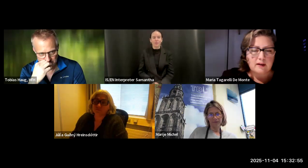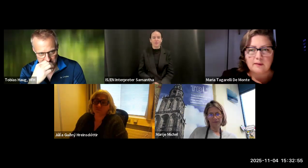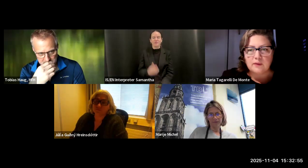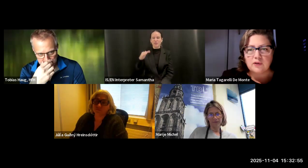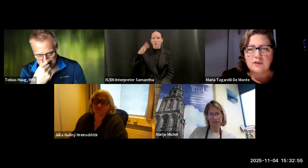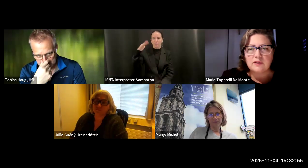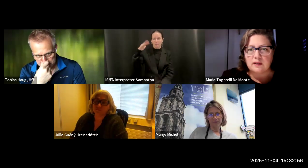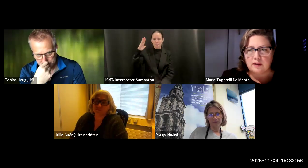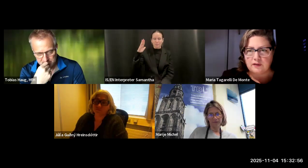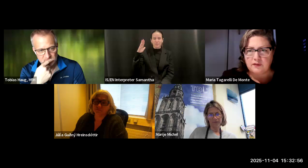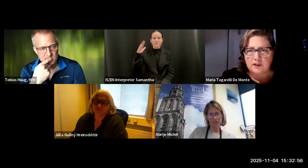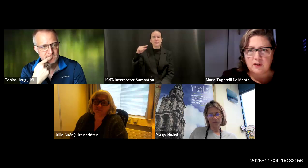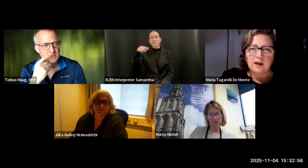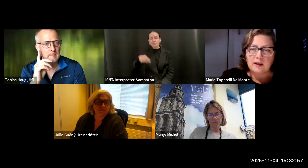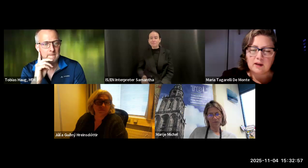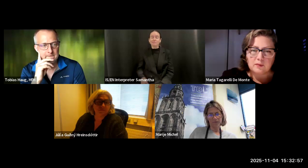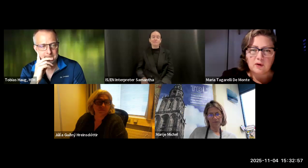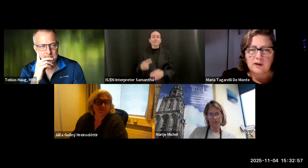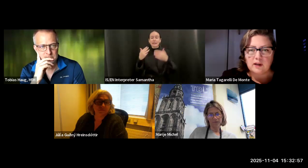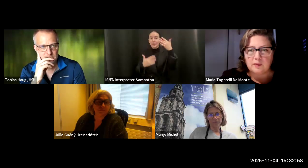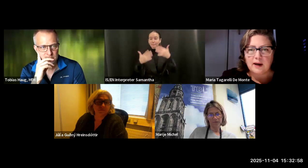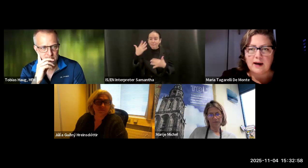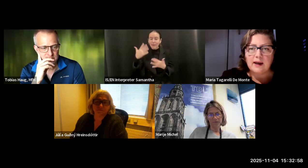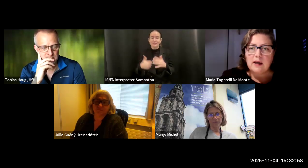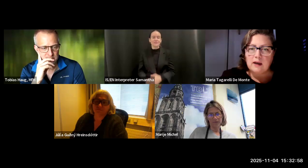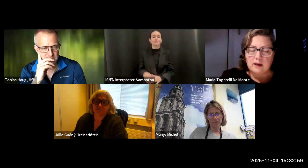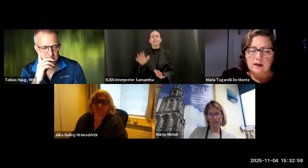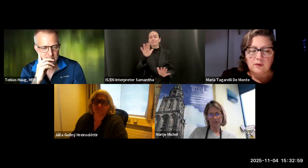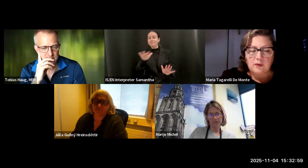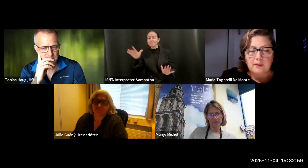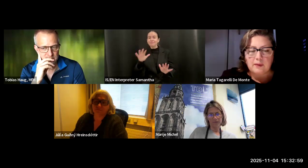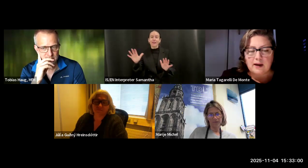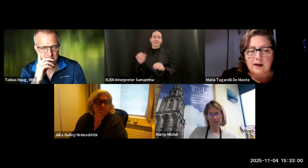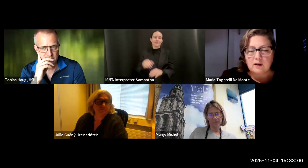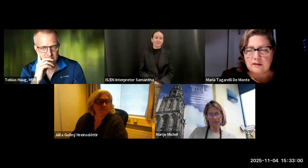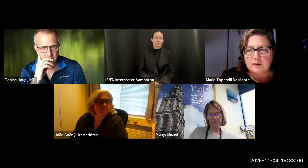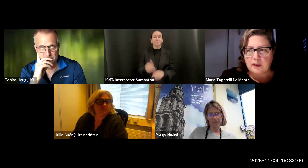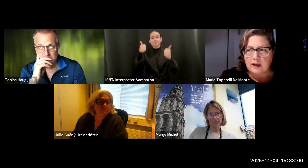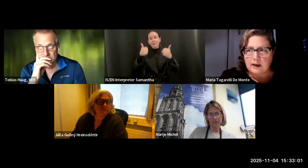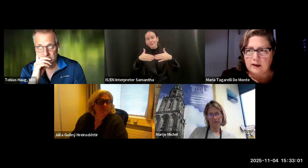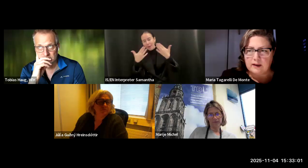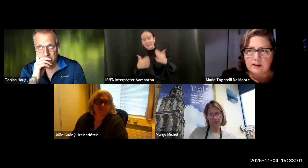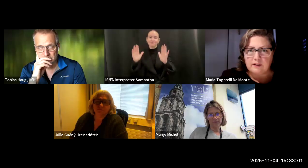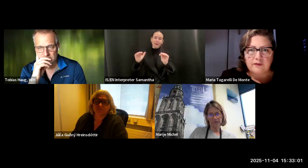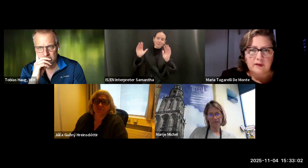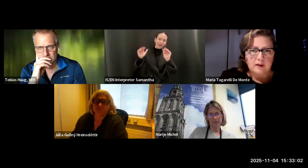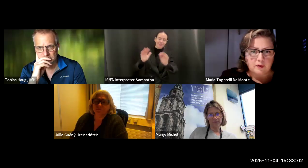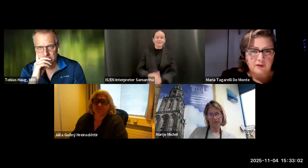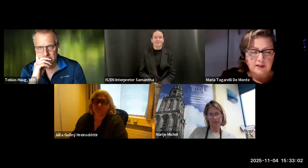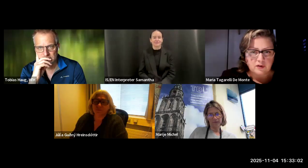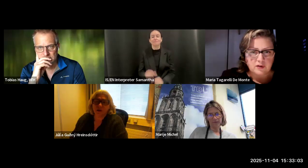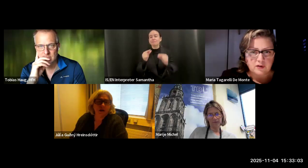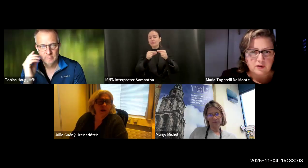and then numbers, finger spelling, good morning, goodbye, grammatical contents by